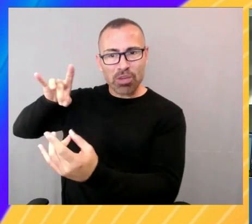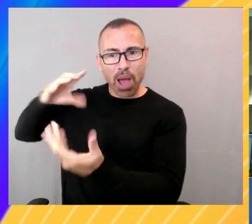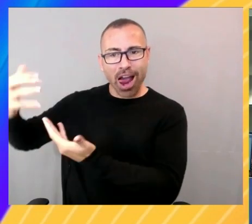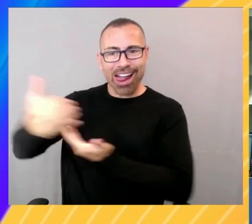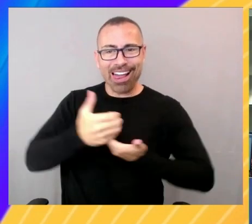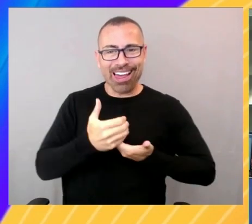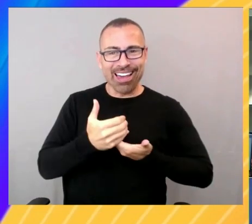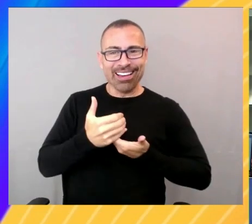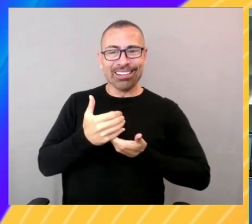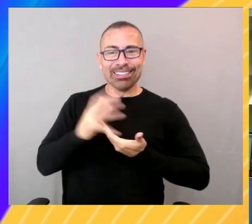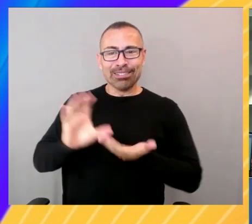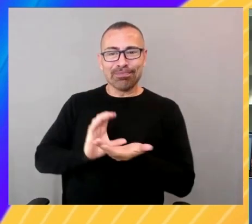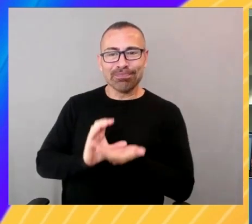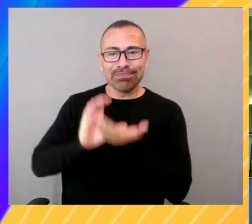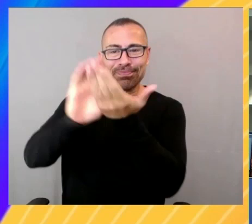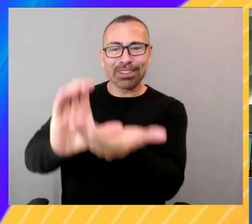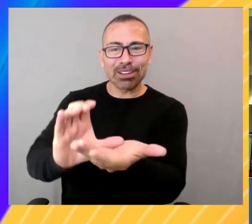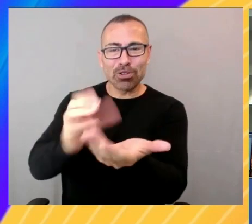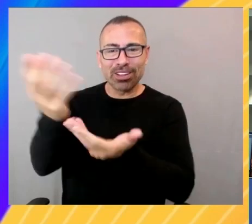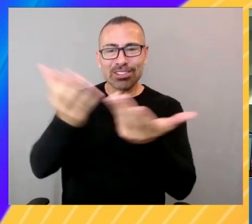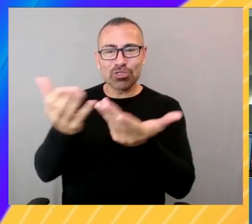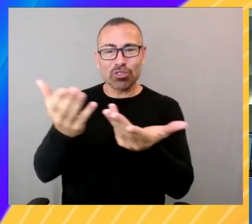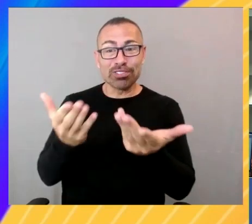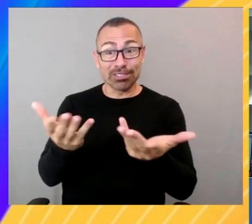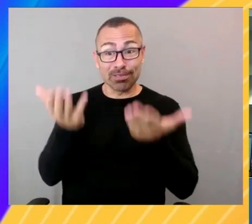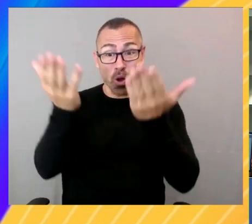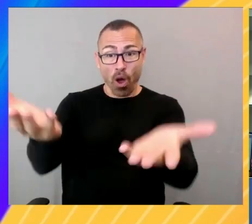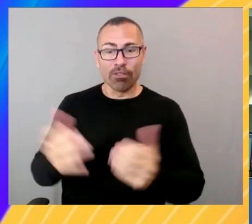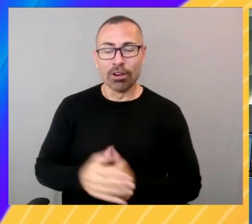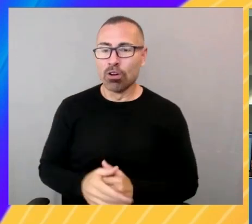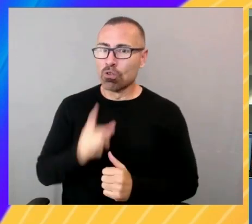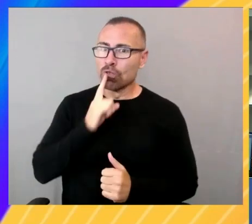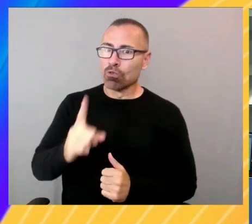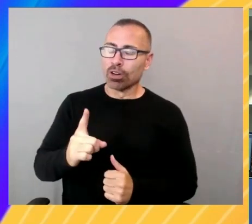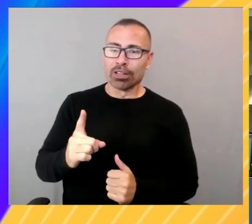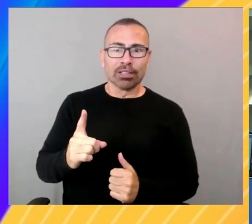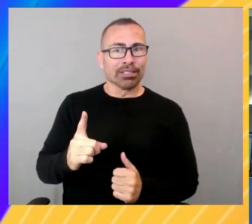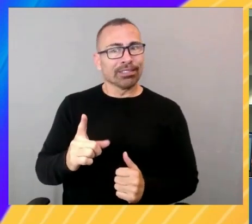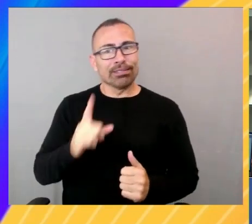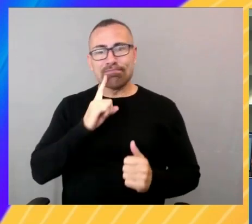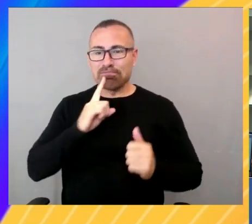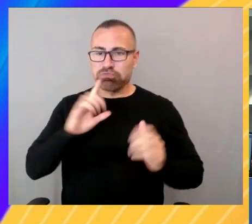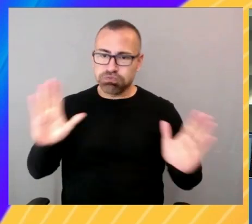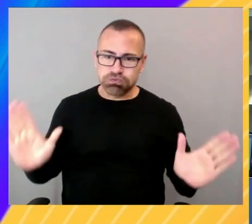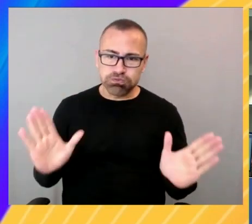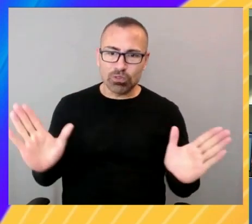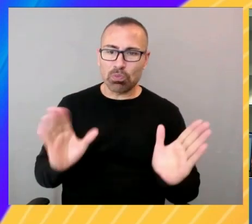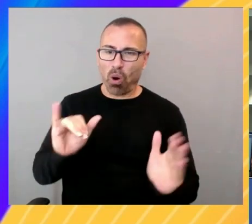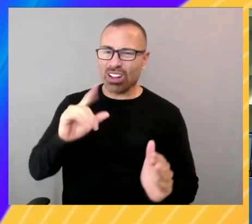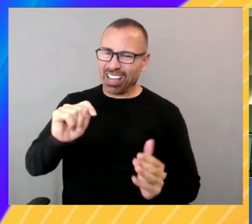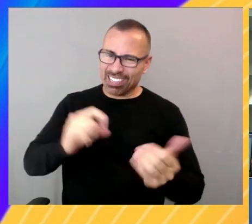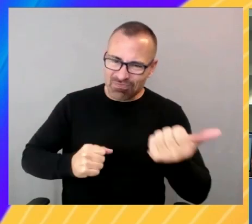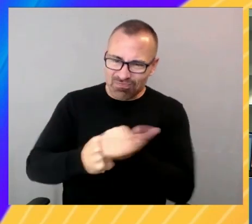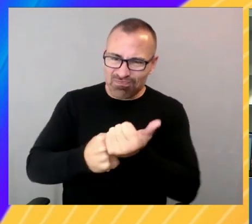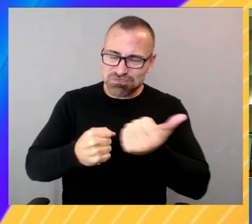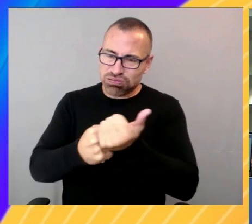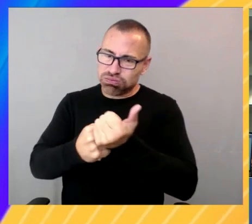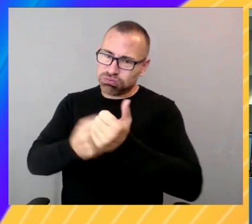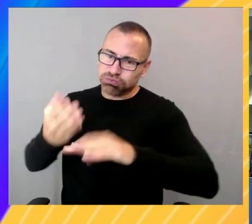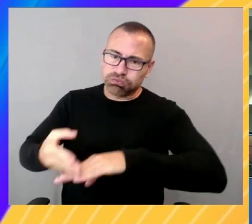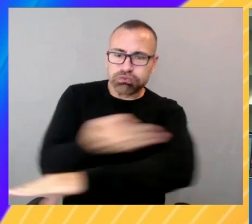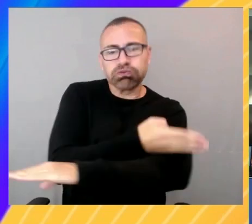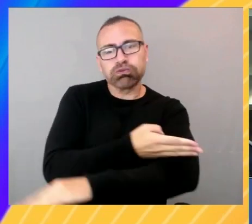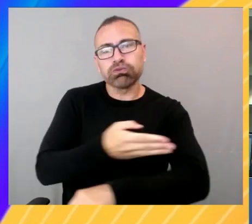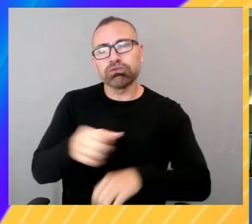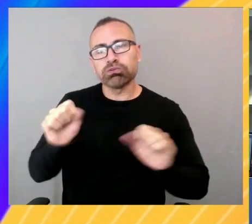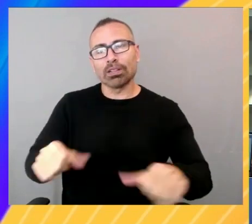it's really just an accelerator for IT as a whole. It de-risks it, it accelerates the journey because you've got all of these things baked in that you don't have to